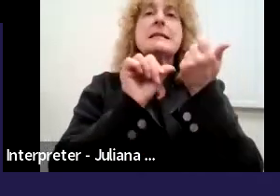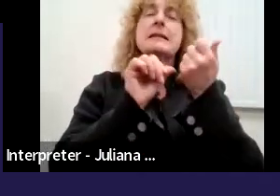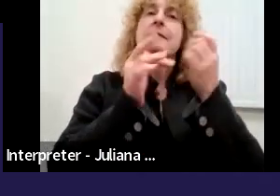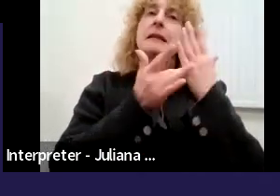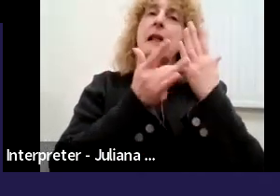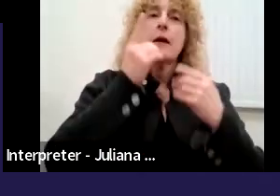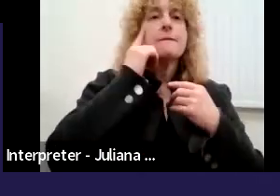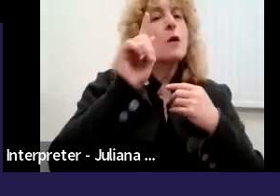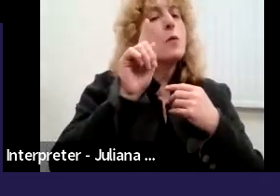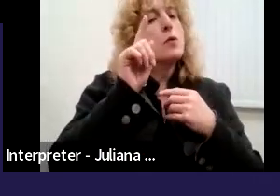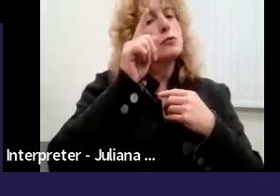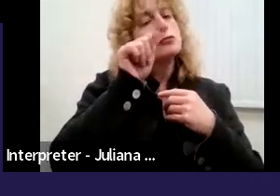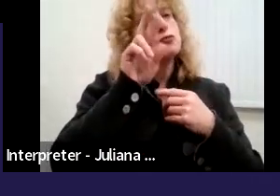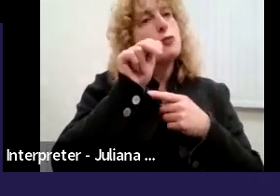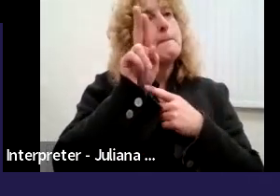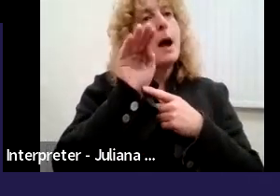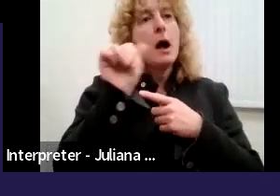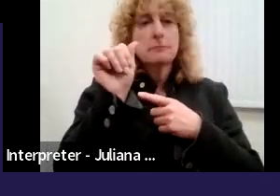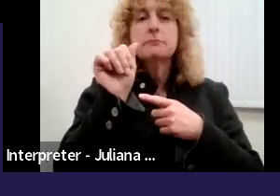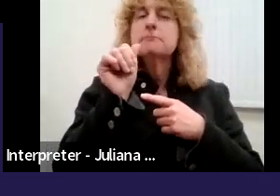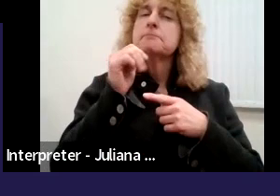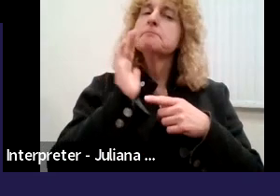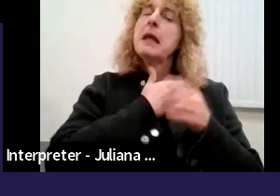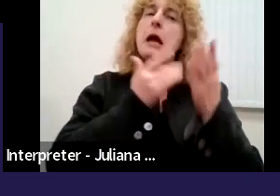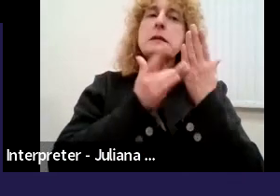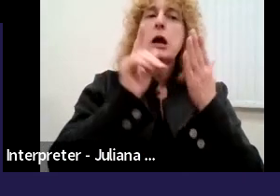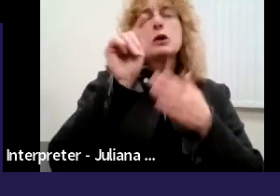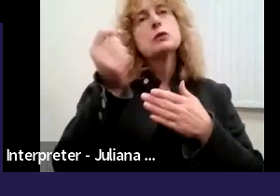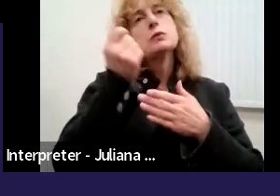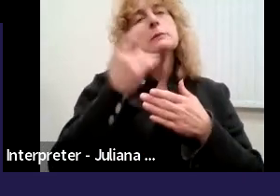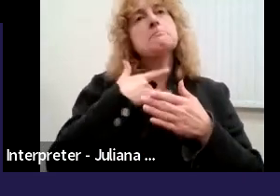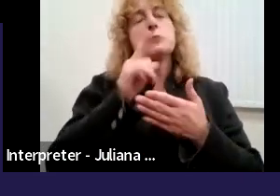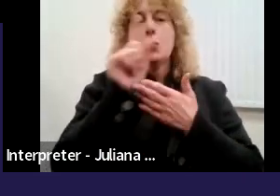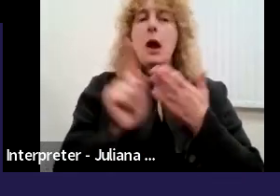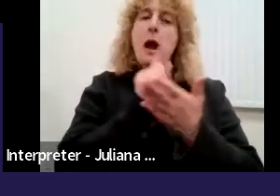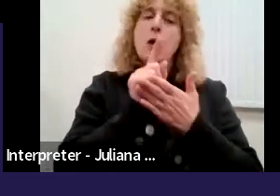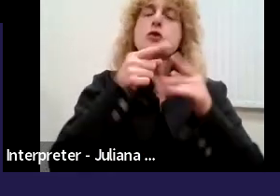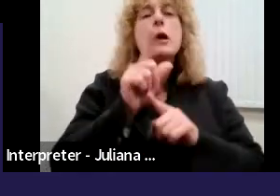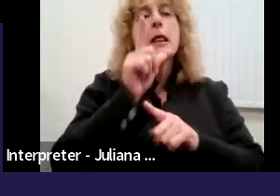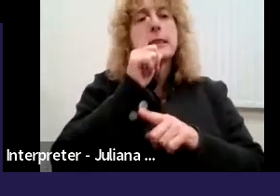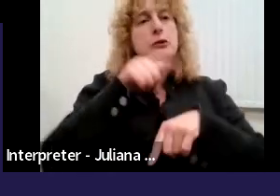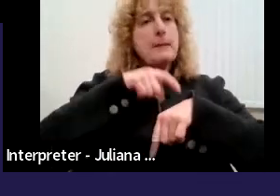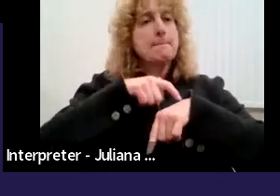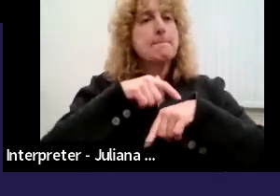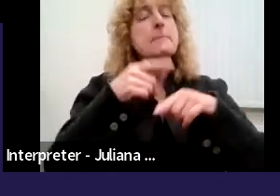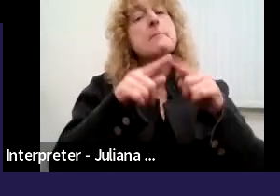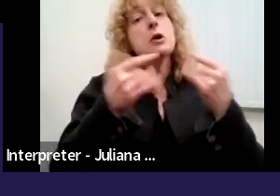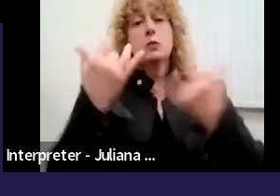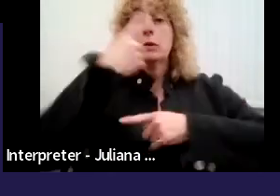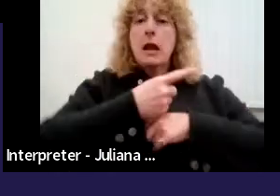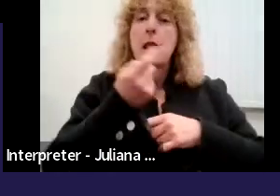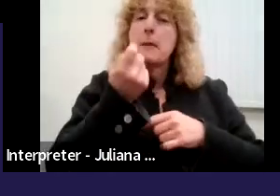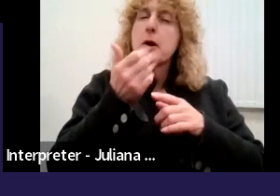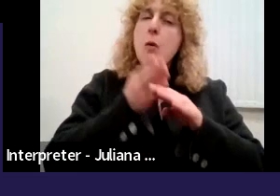trauma. Usually our Tech Tuesdays are about an hour long during the lunch hour. This one will go a little bit